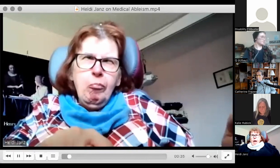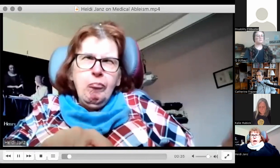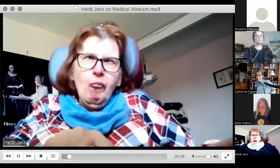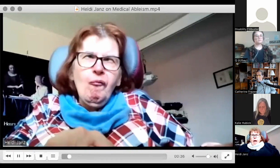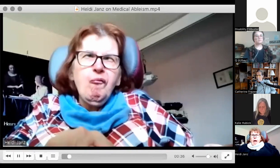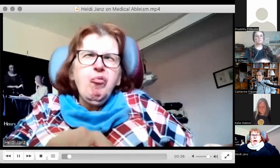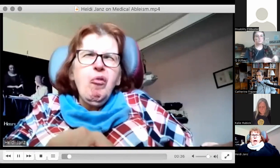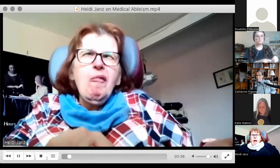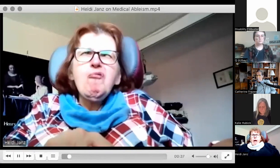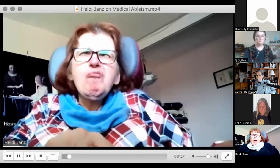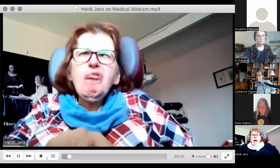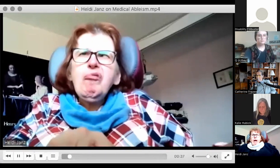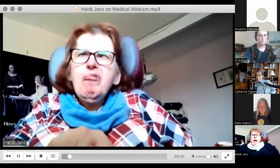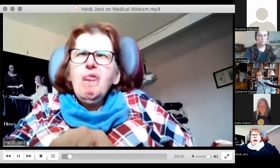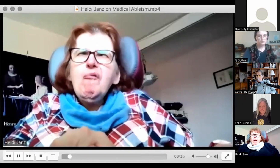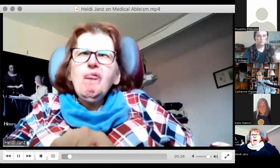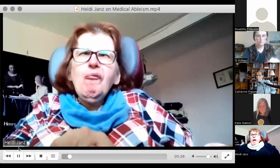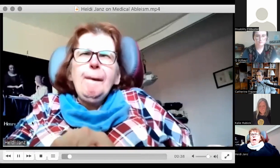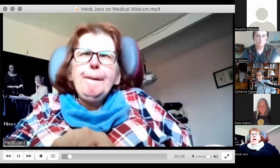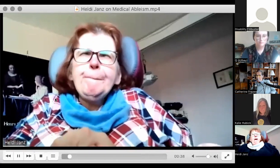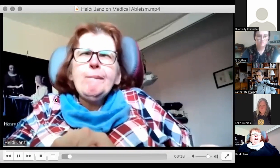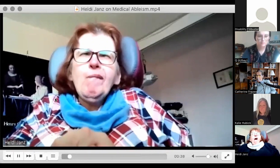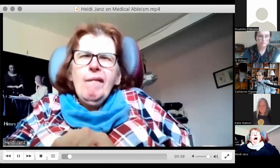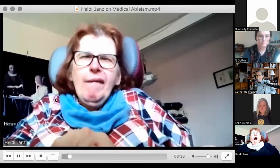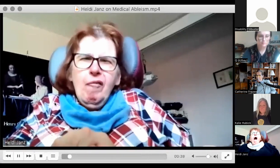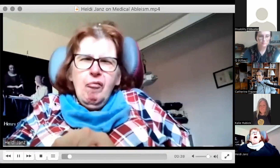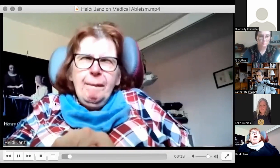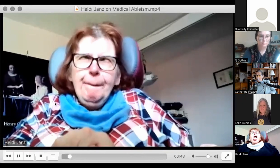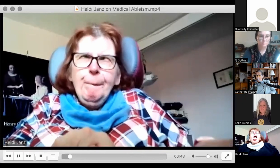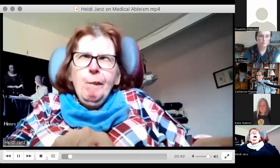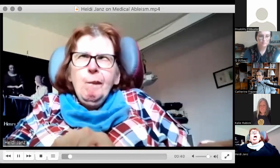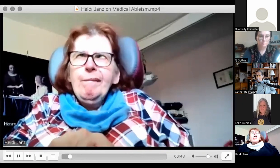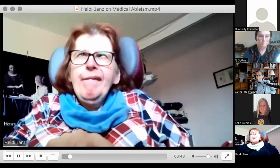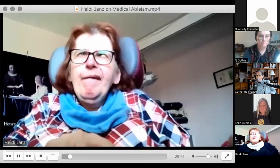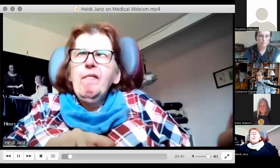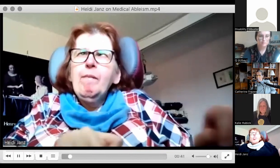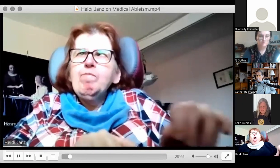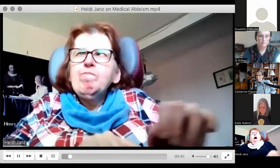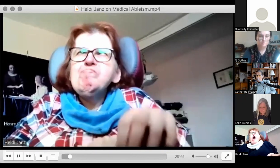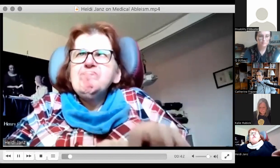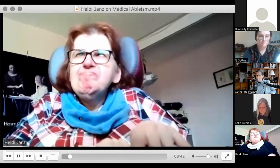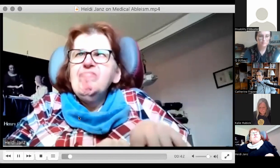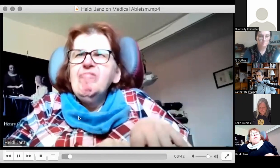No sound yet. Heidi, do you remember where the sound begins?